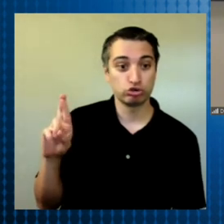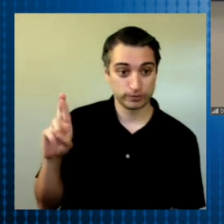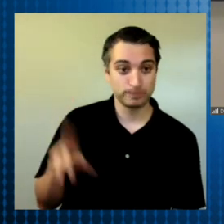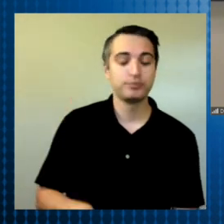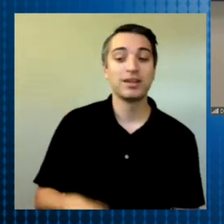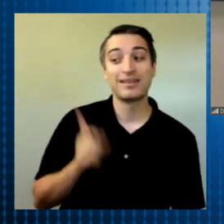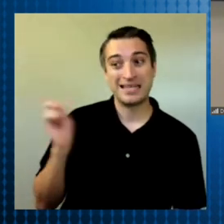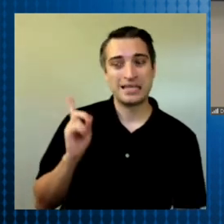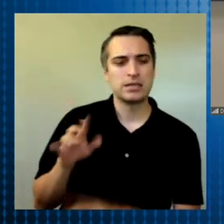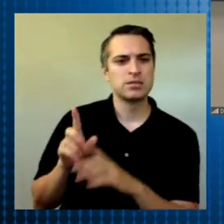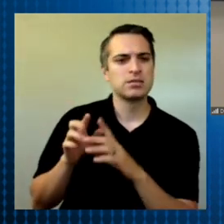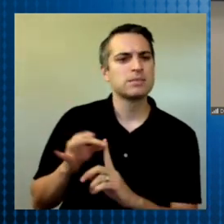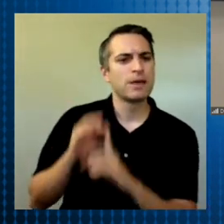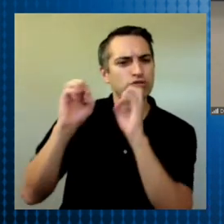major.